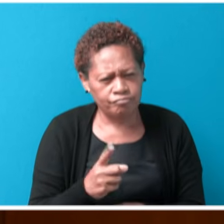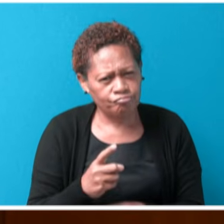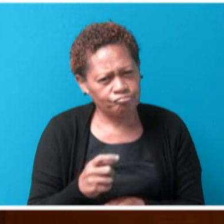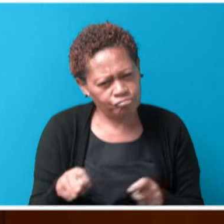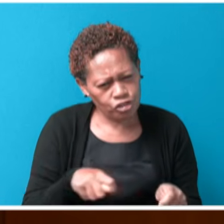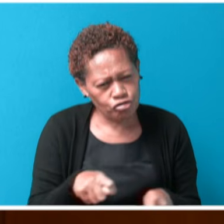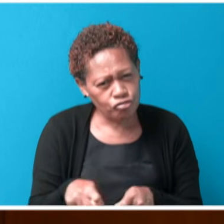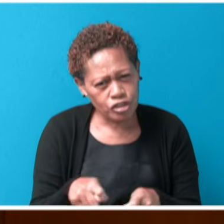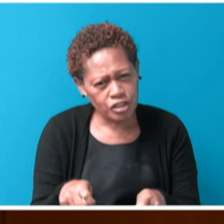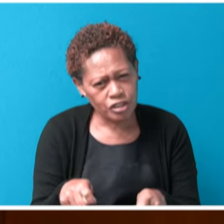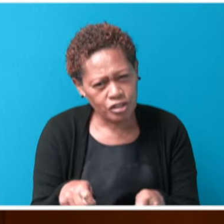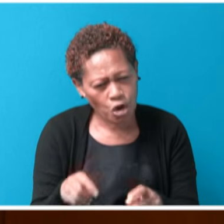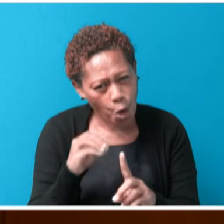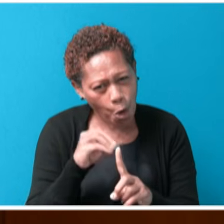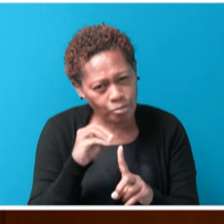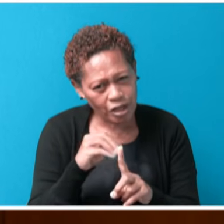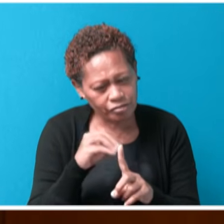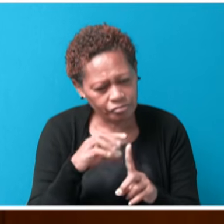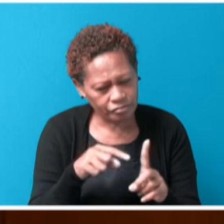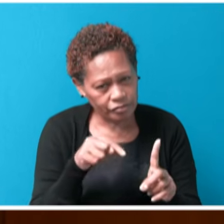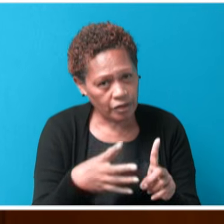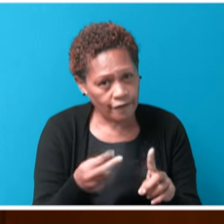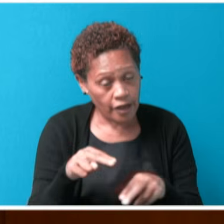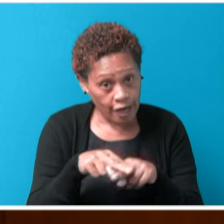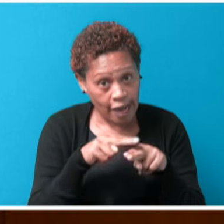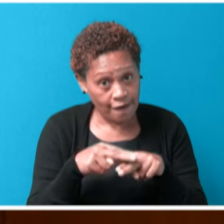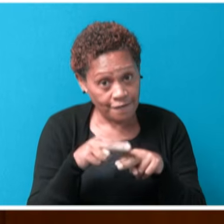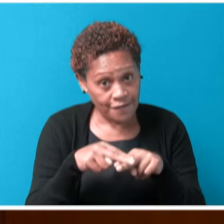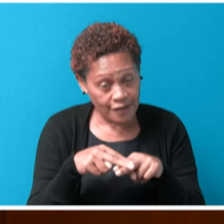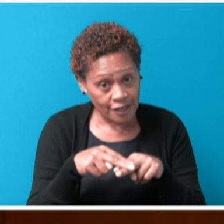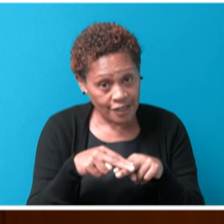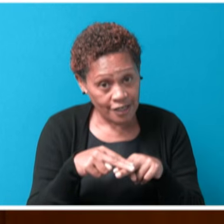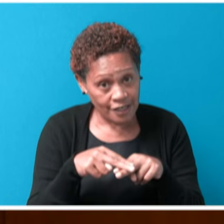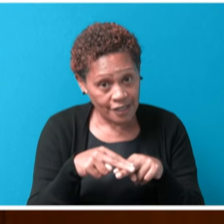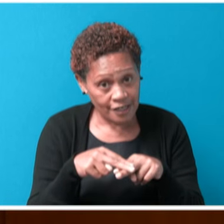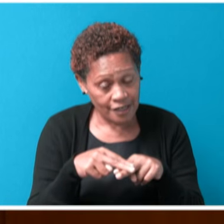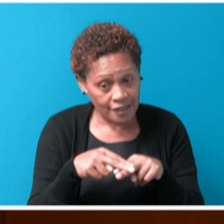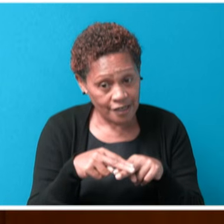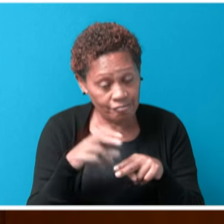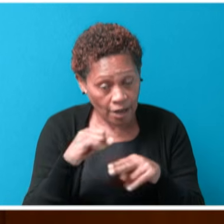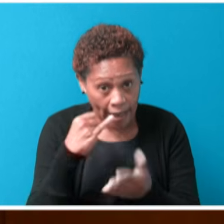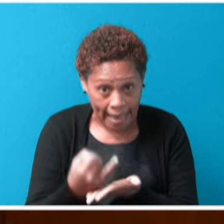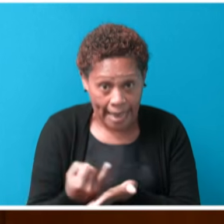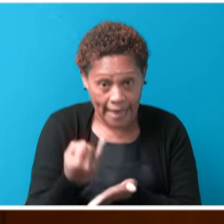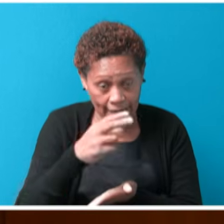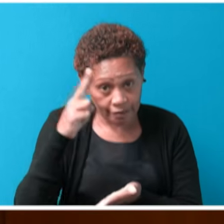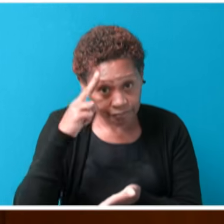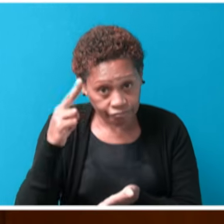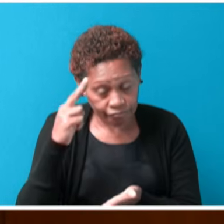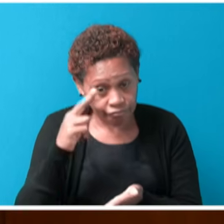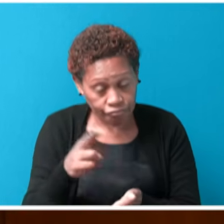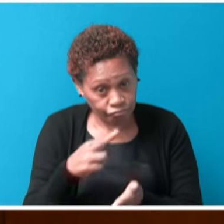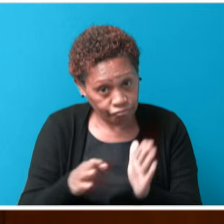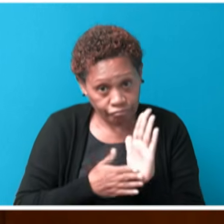objective is mobilizing Fiji to move from a low-income nation to a high-income nation status